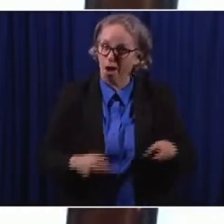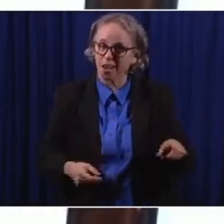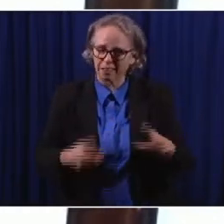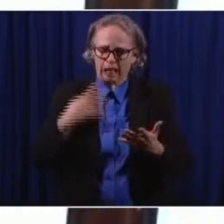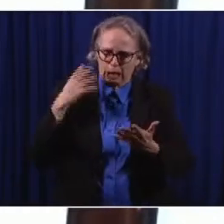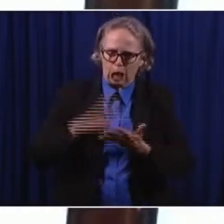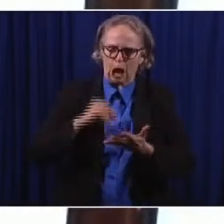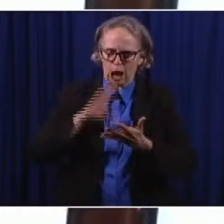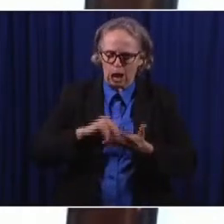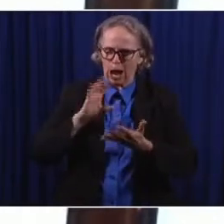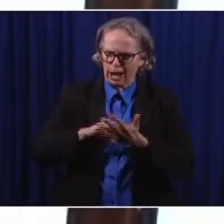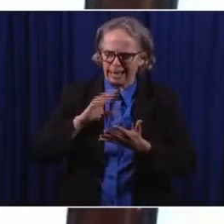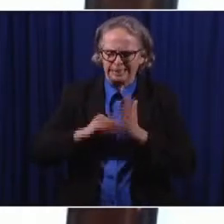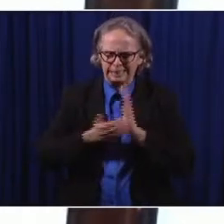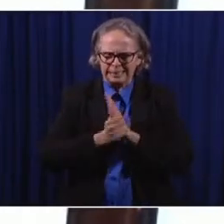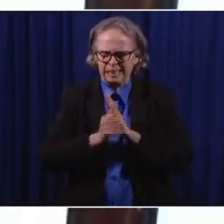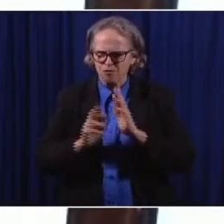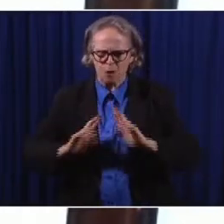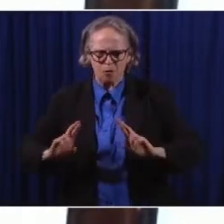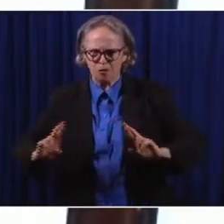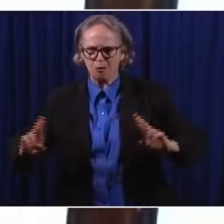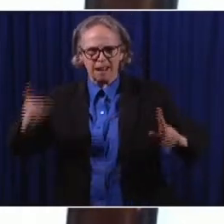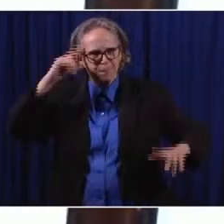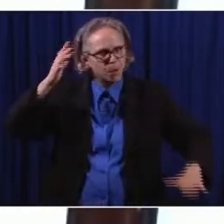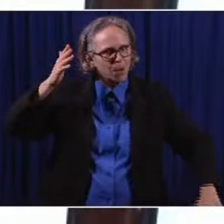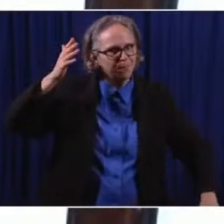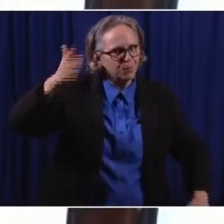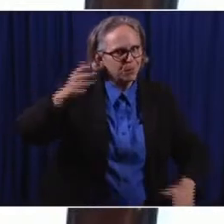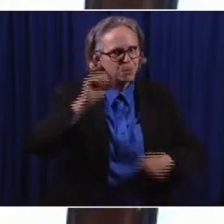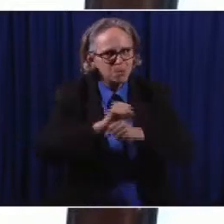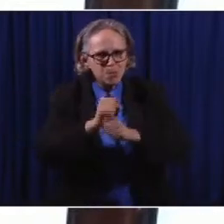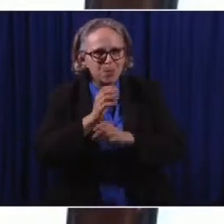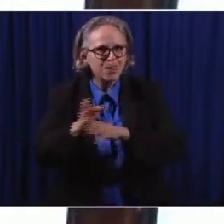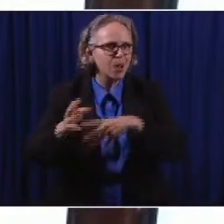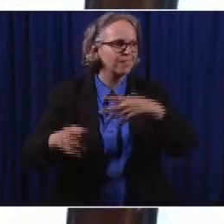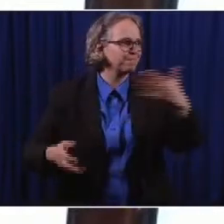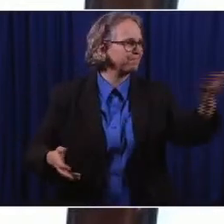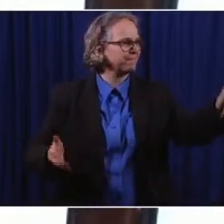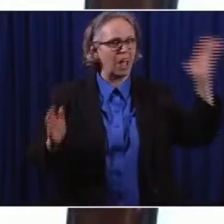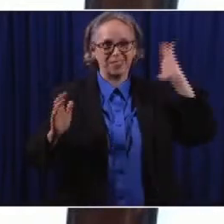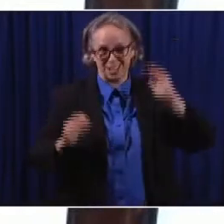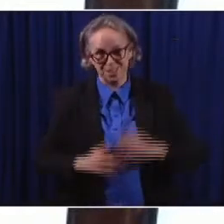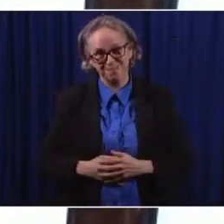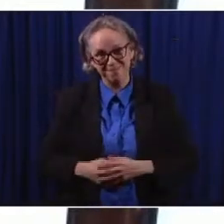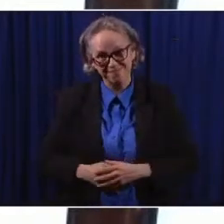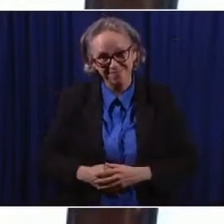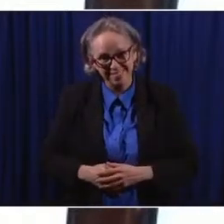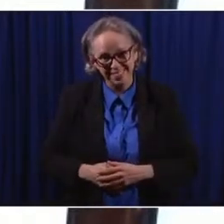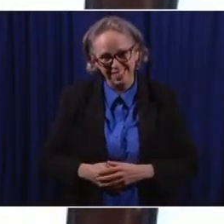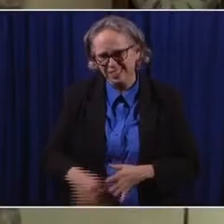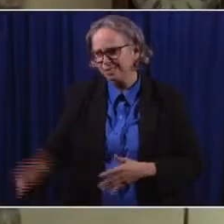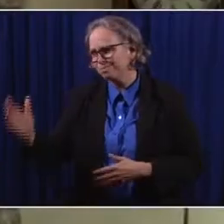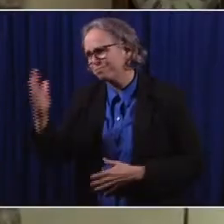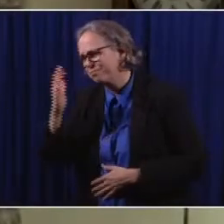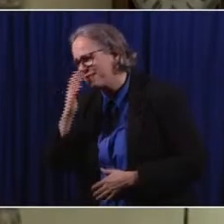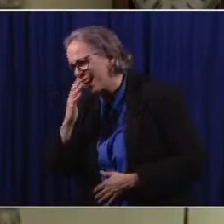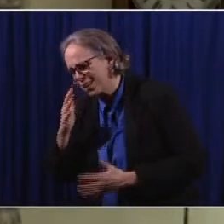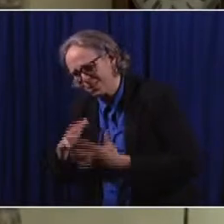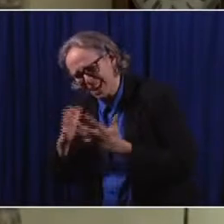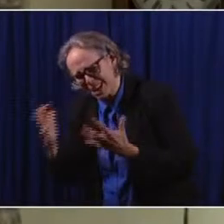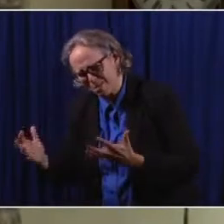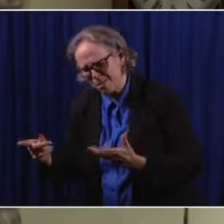need to meet the job outlook. Well, that's great. Well, thank you so much for joining us,